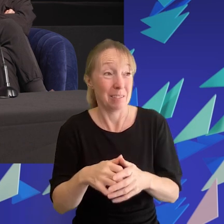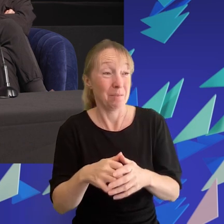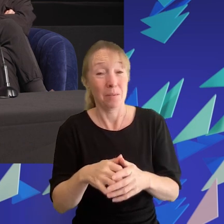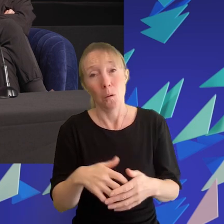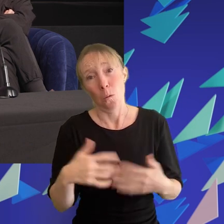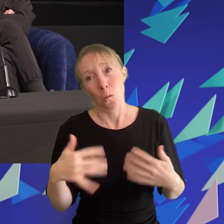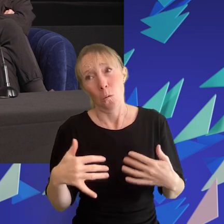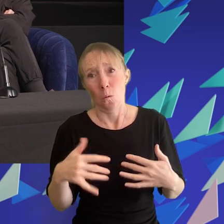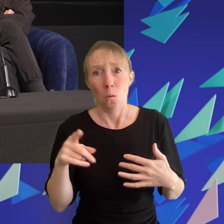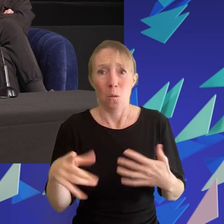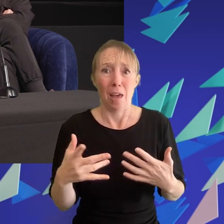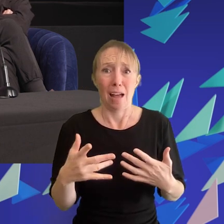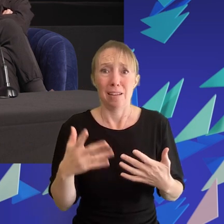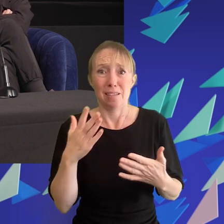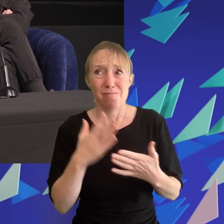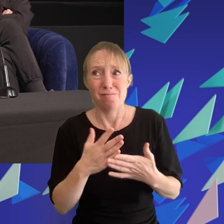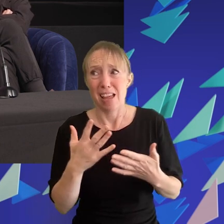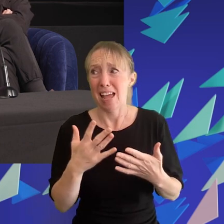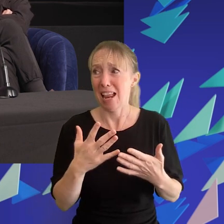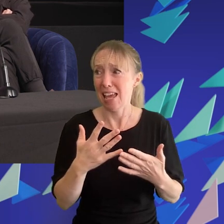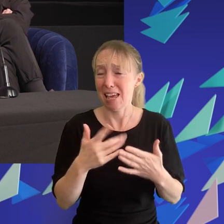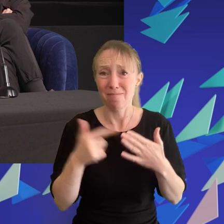Because, man, that is one serious existential film.